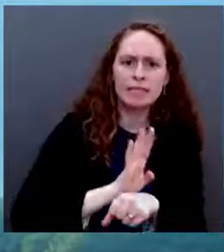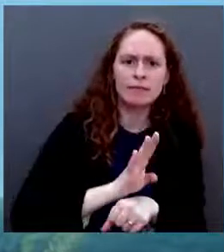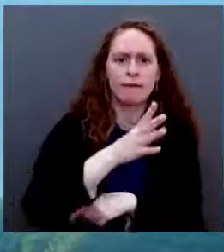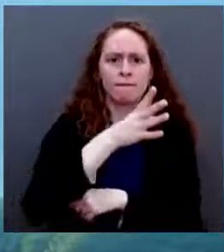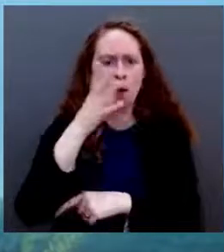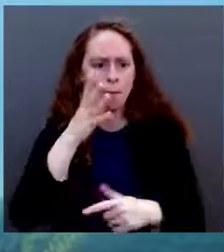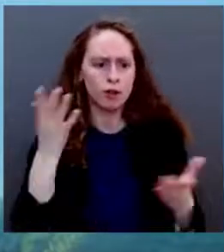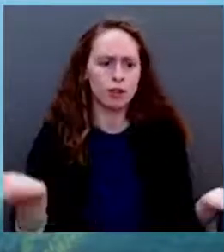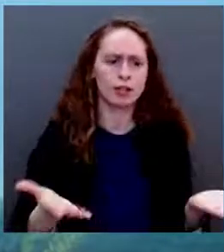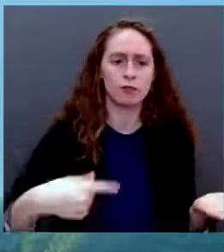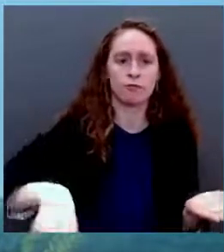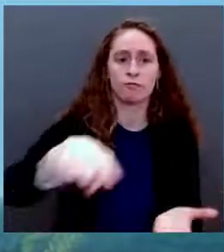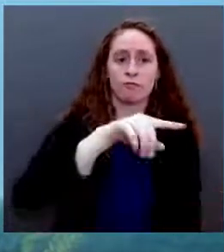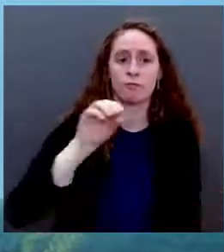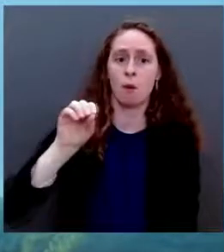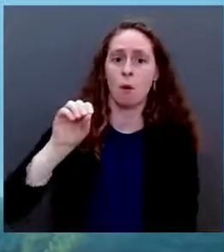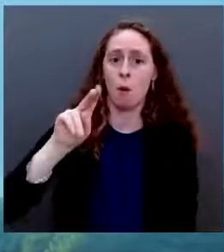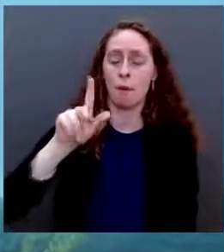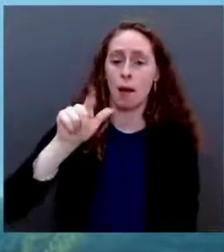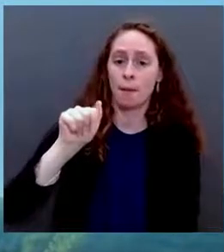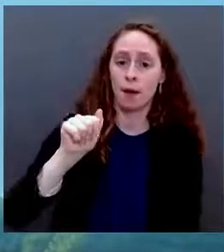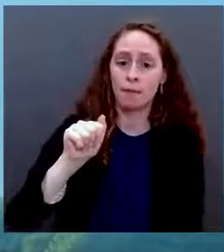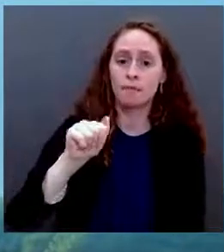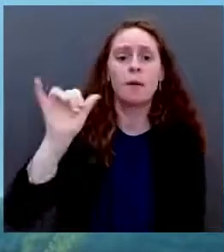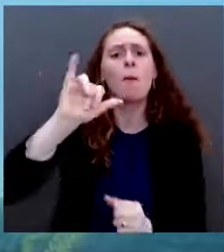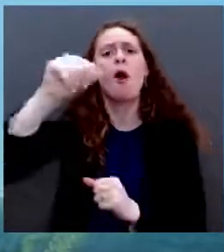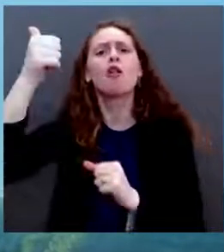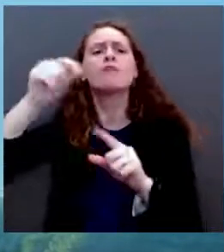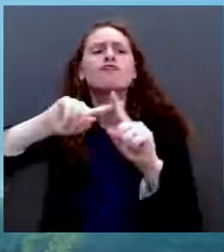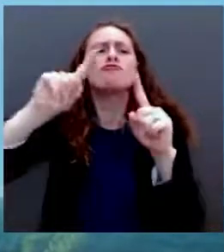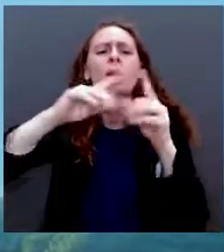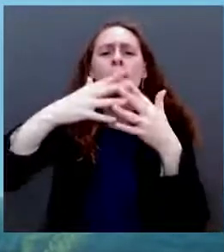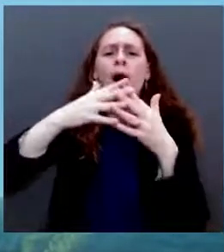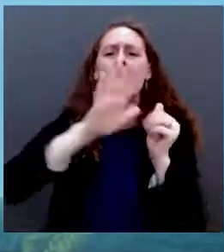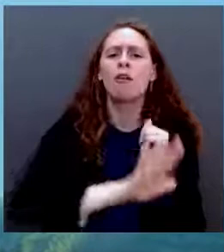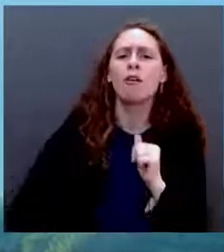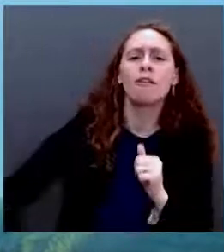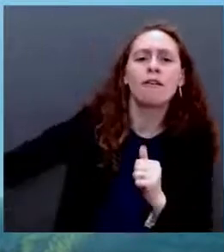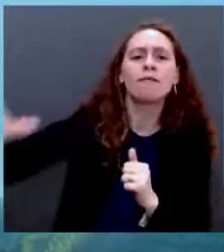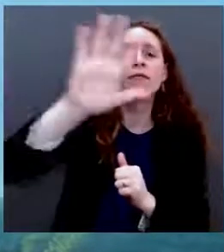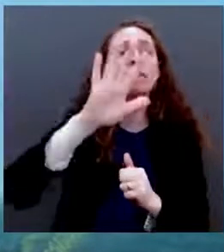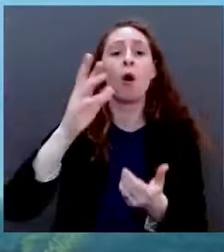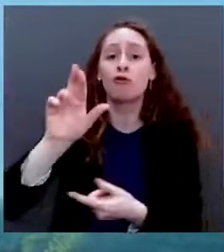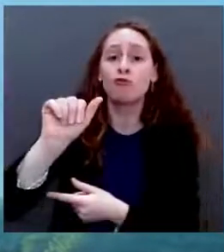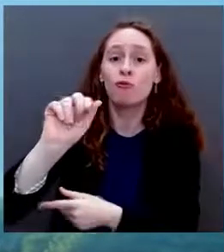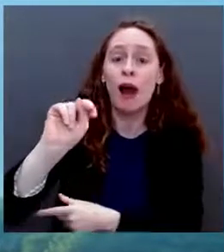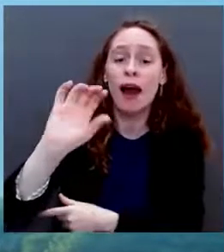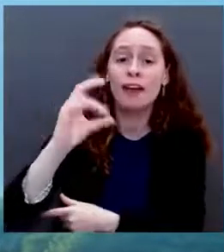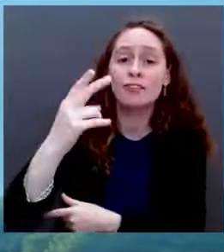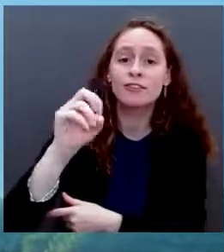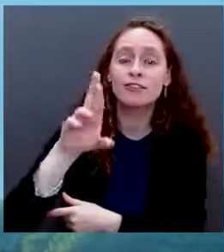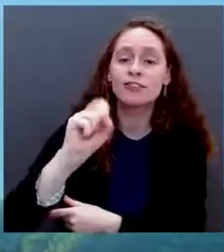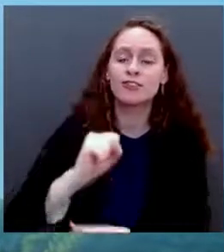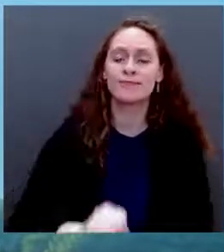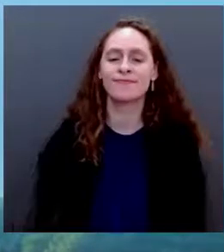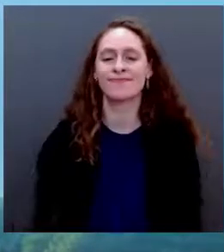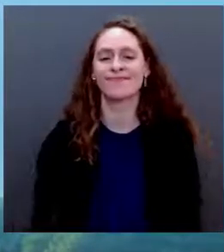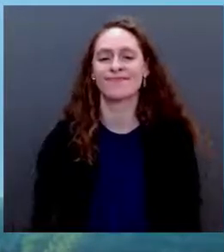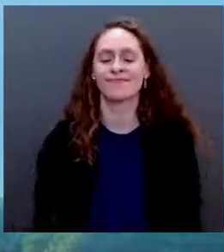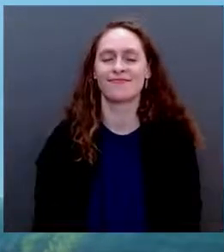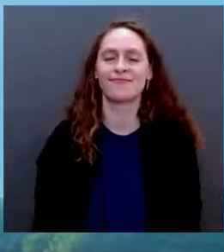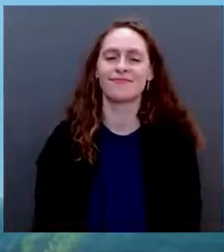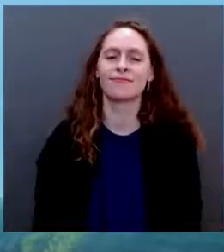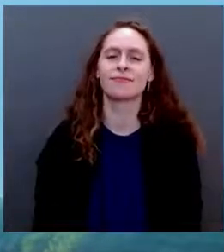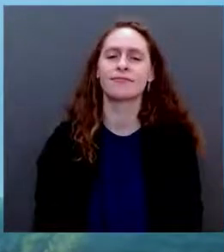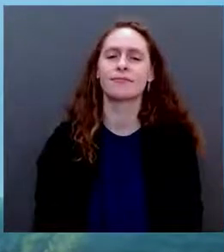ranchers? Is if we are able to be able to process our animals on